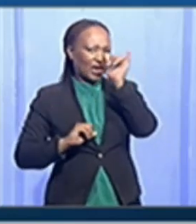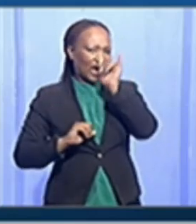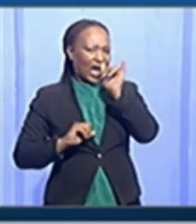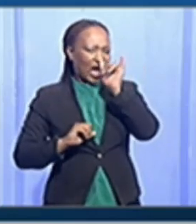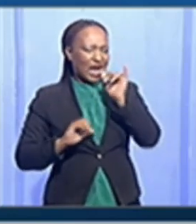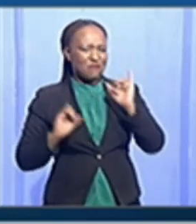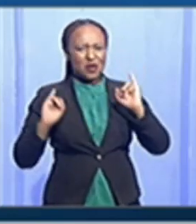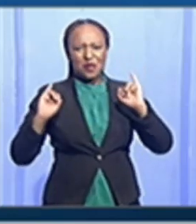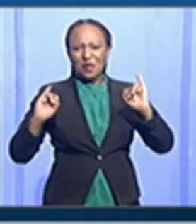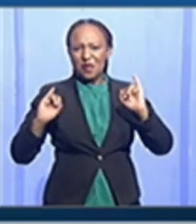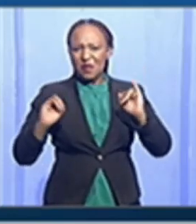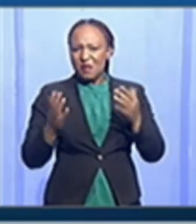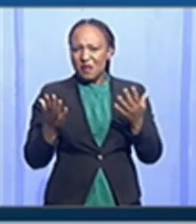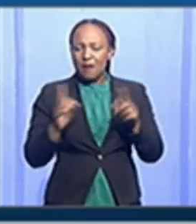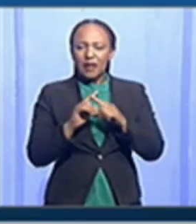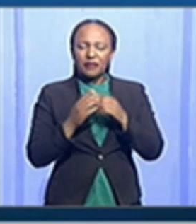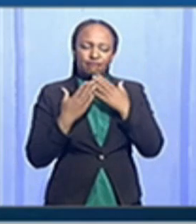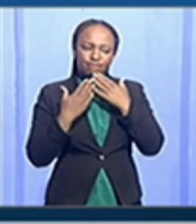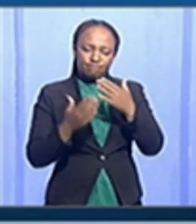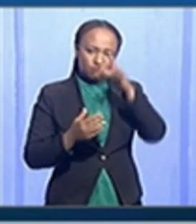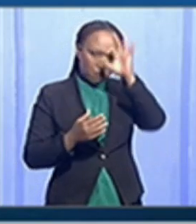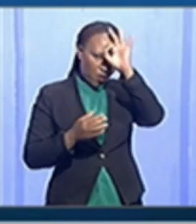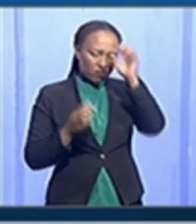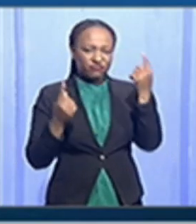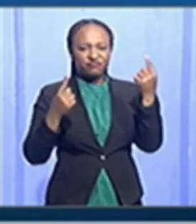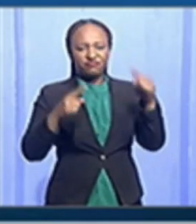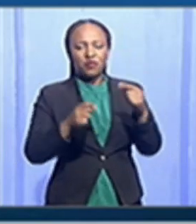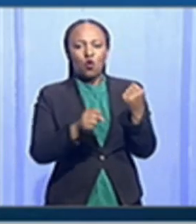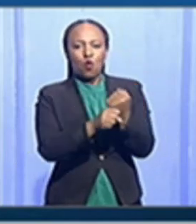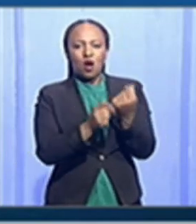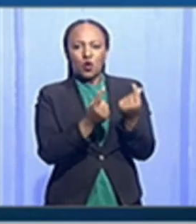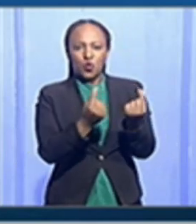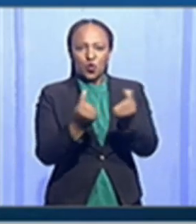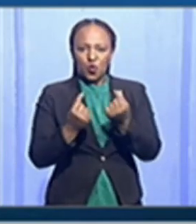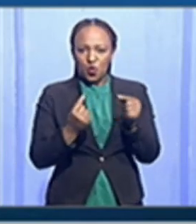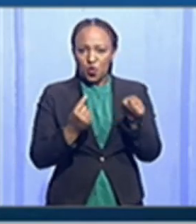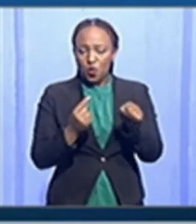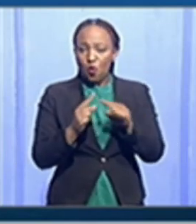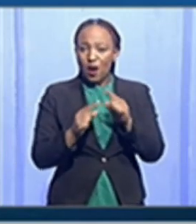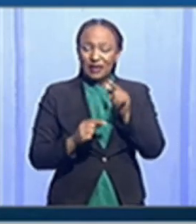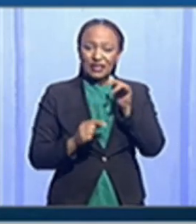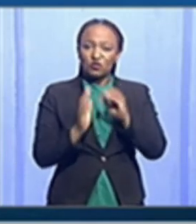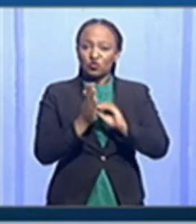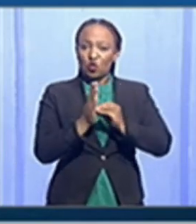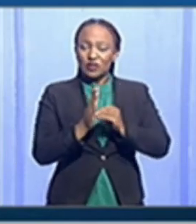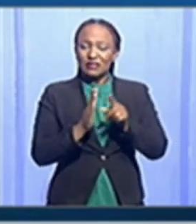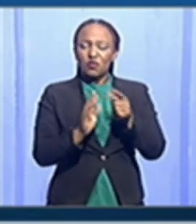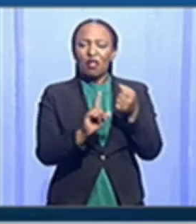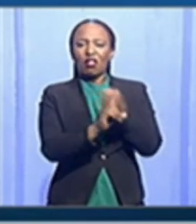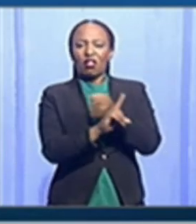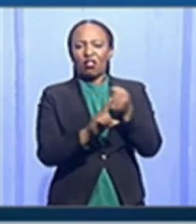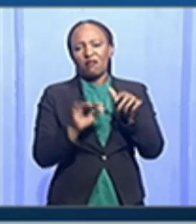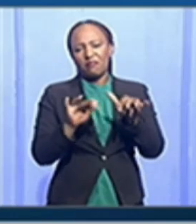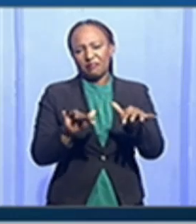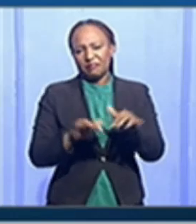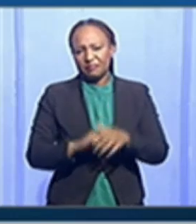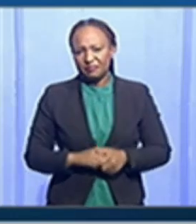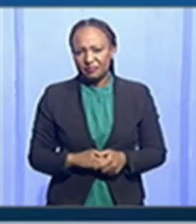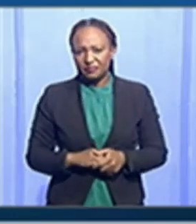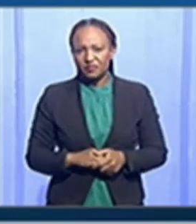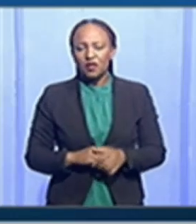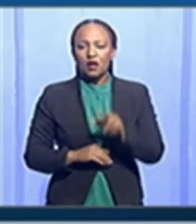selo eupša re leboga maphodisa ka mošomo wo ba o dirago kgatlhanong le dikebekwa tšeo di hlorišago batho.